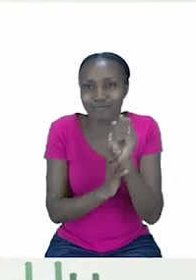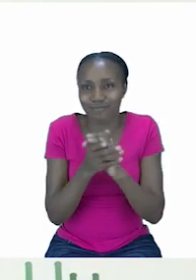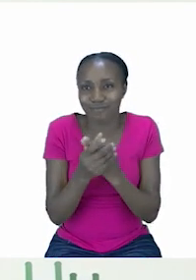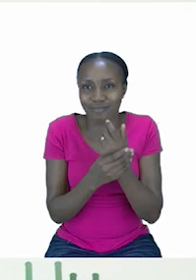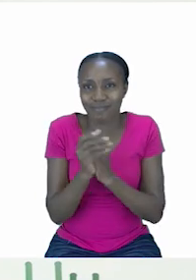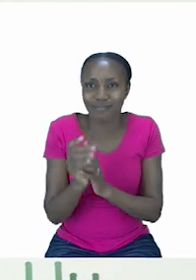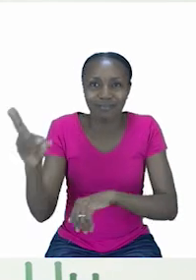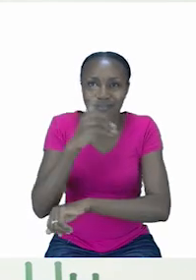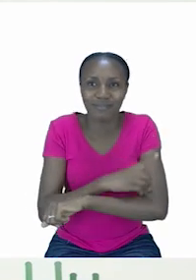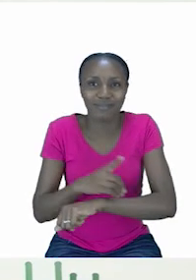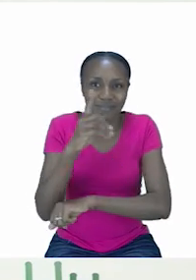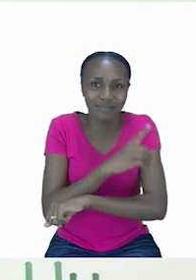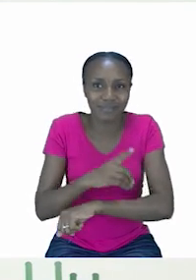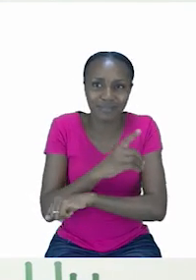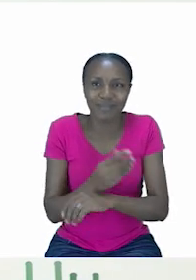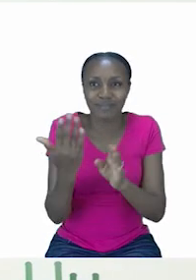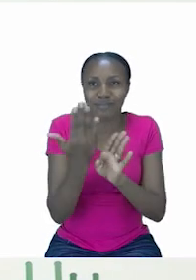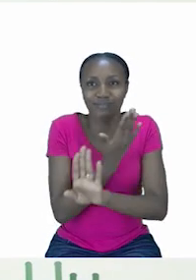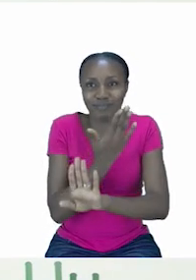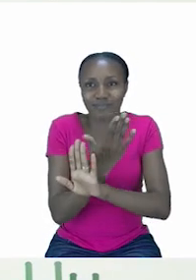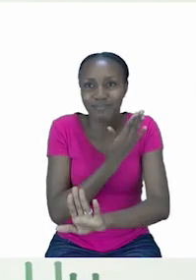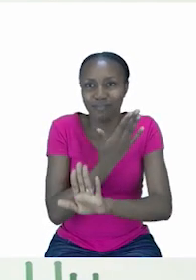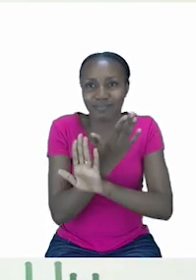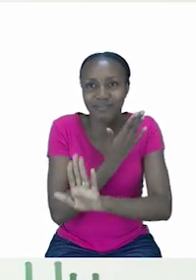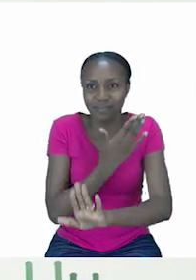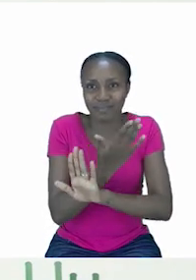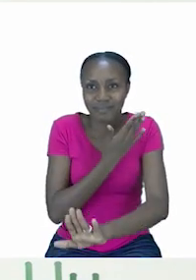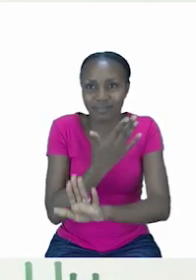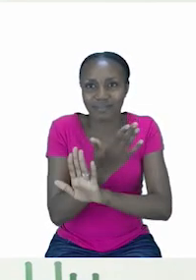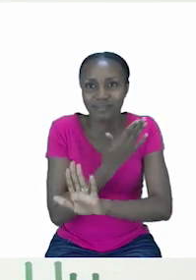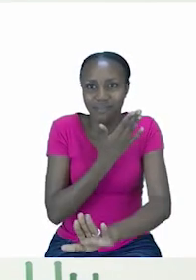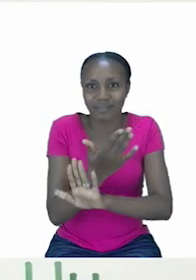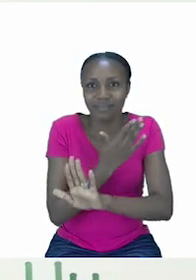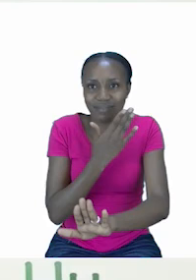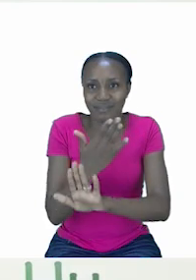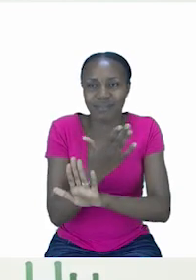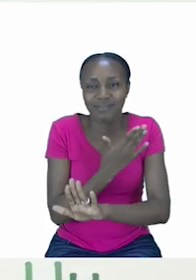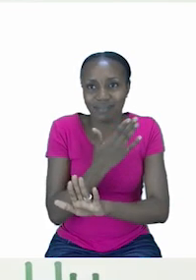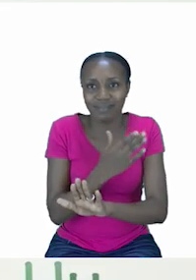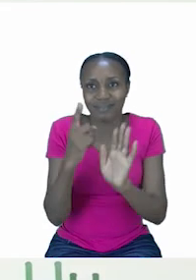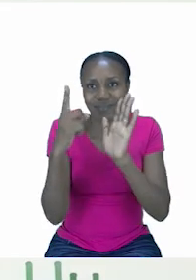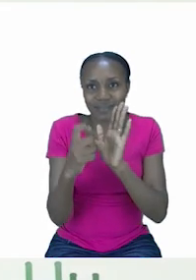Sanitize every day so the germs can stay